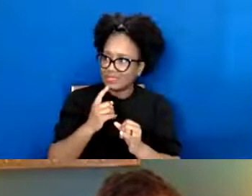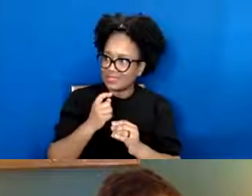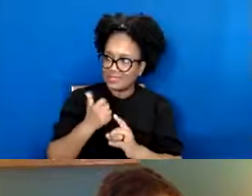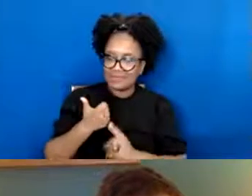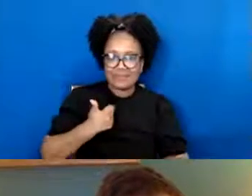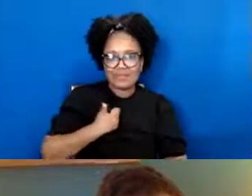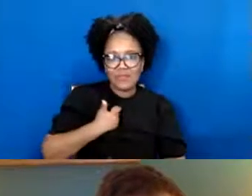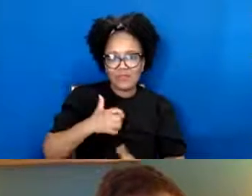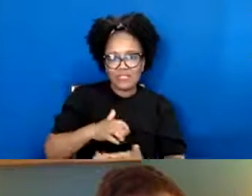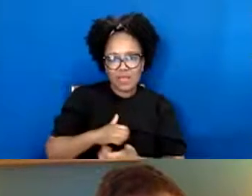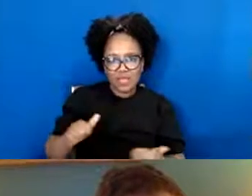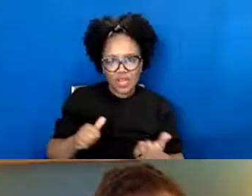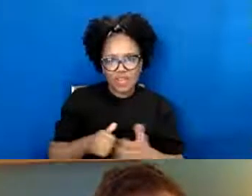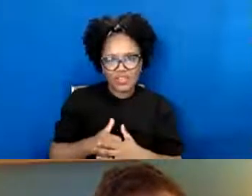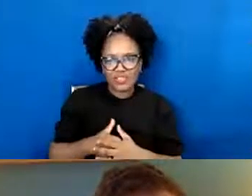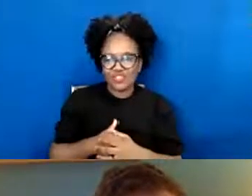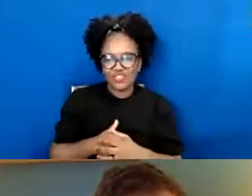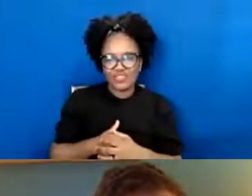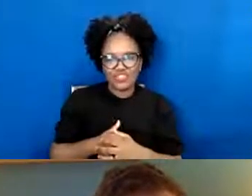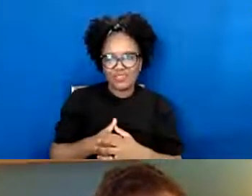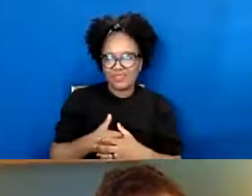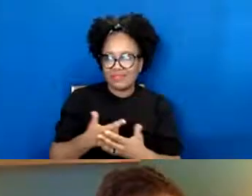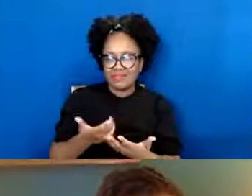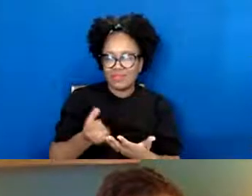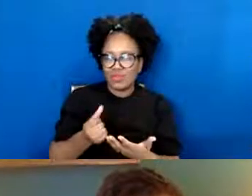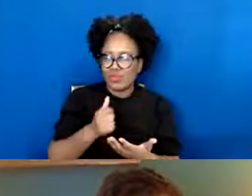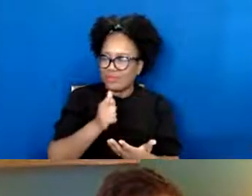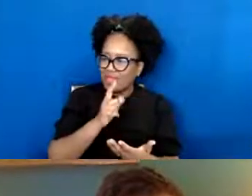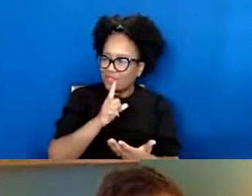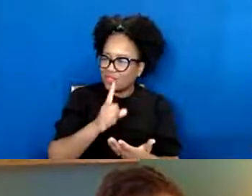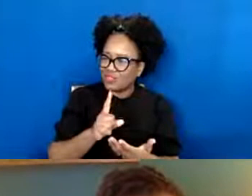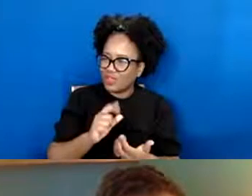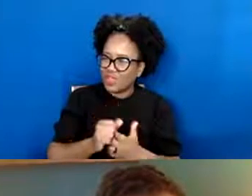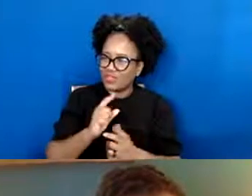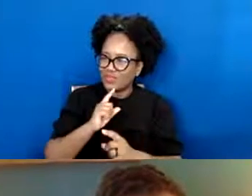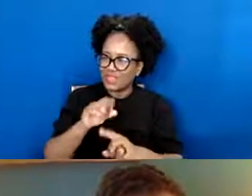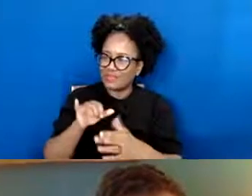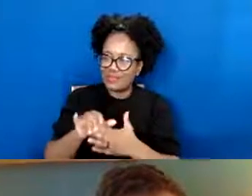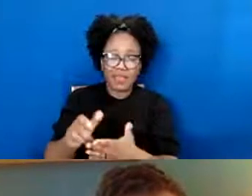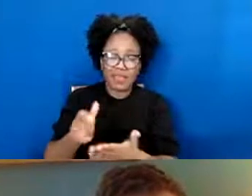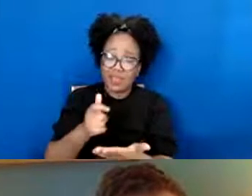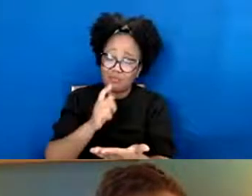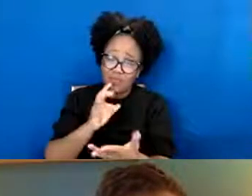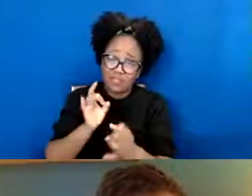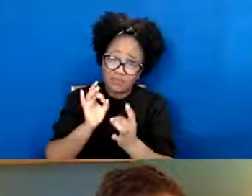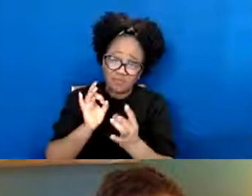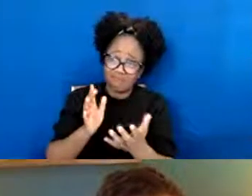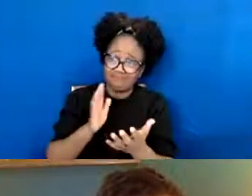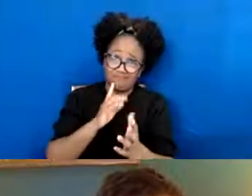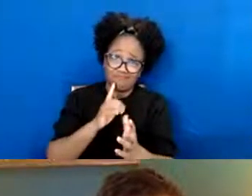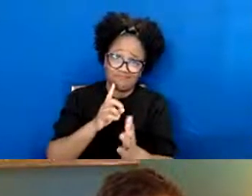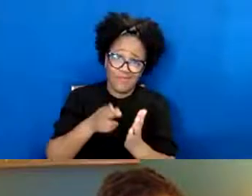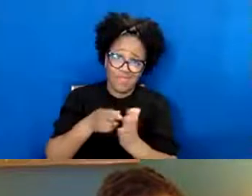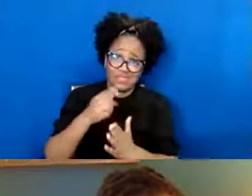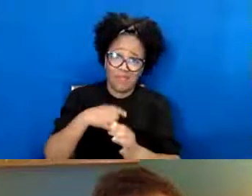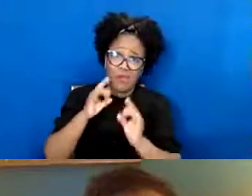stop it. So like, I don't know how to answer your question. Like I'm terrible at it. Like I'm anytime I write something that I